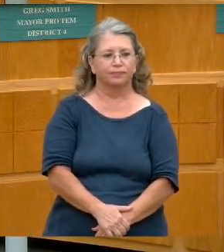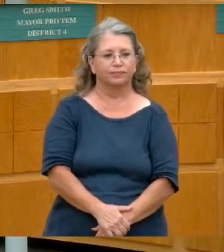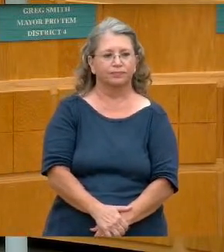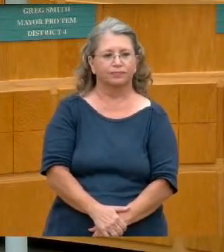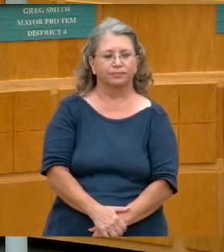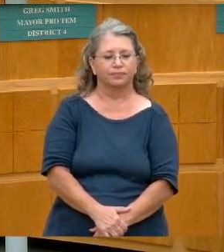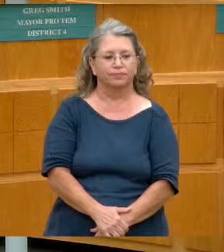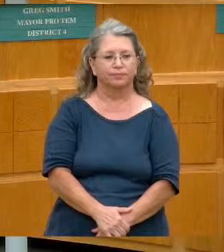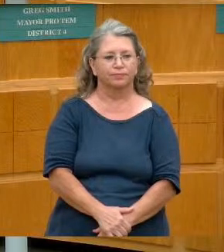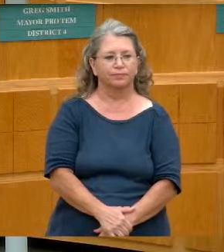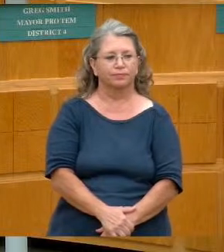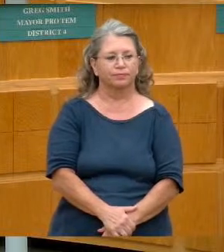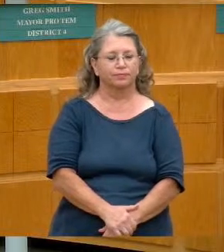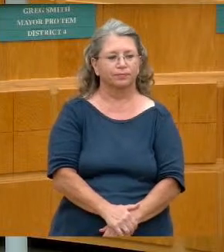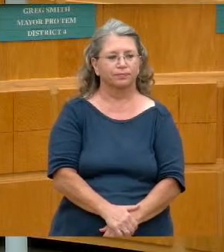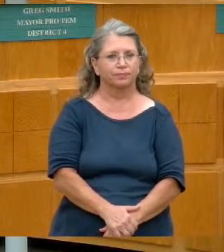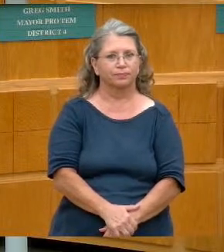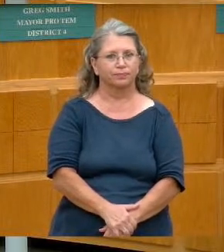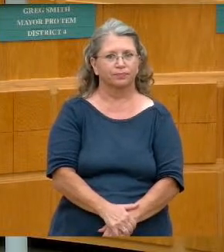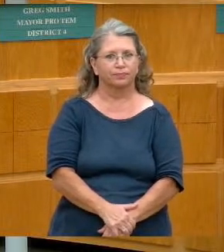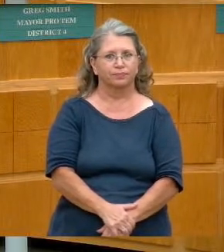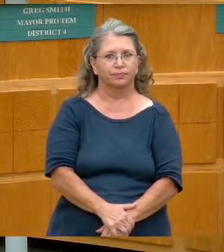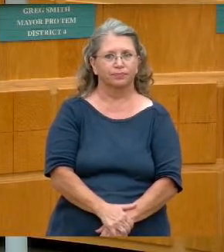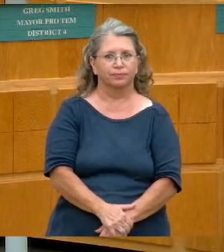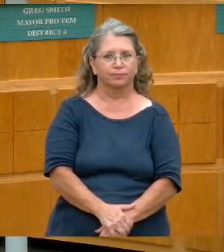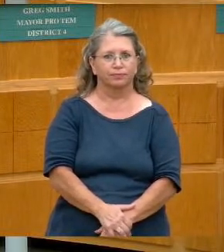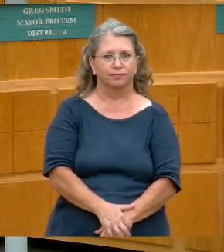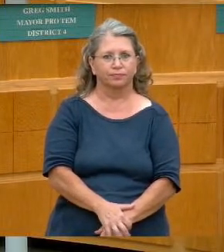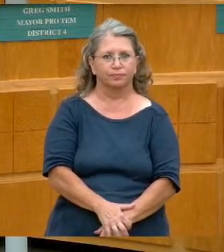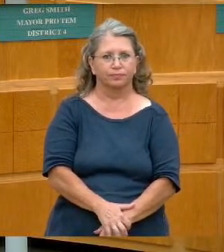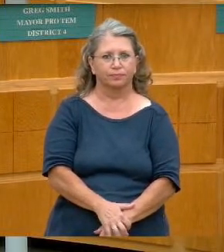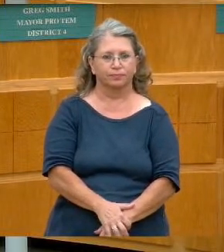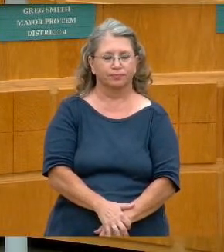información. El portal de internet es